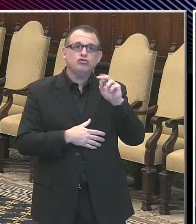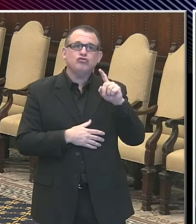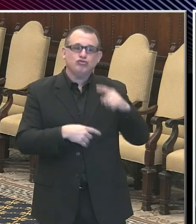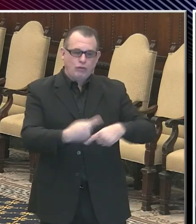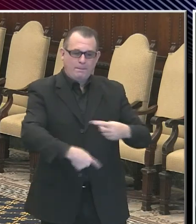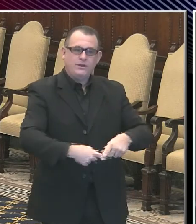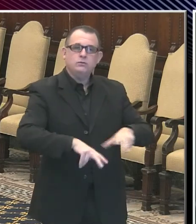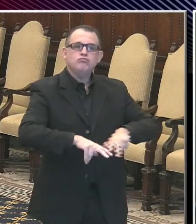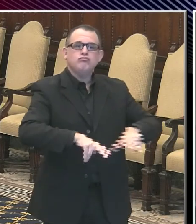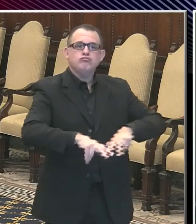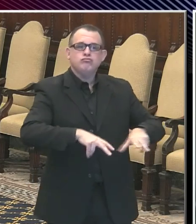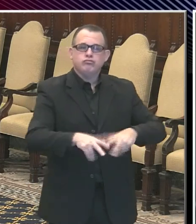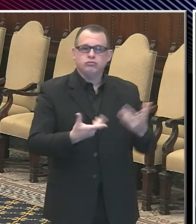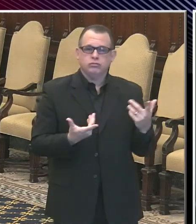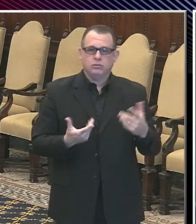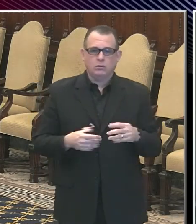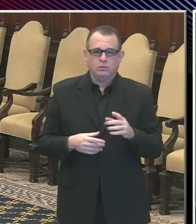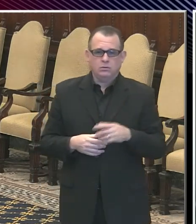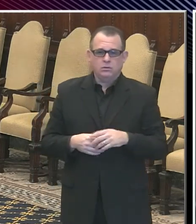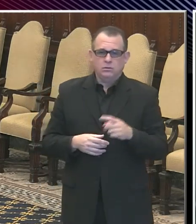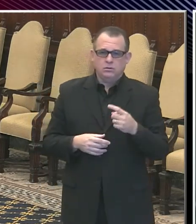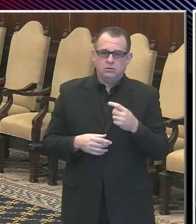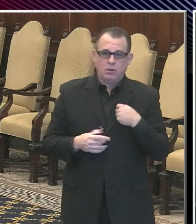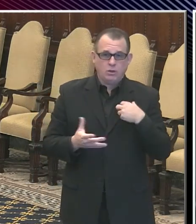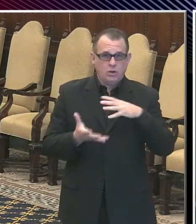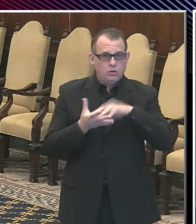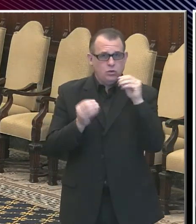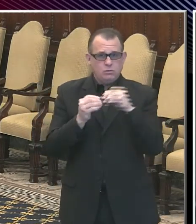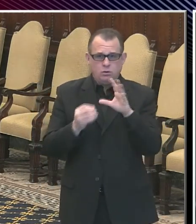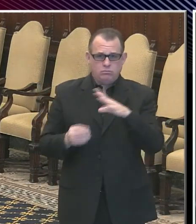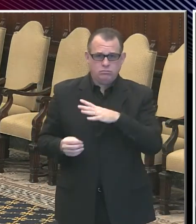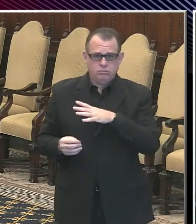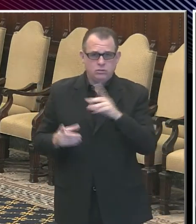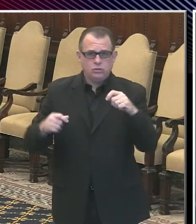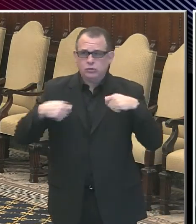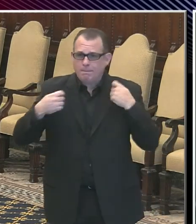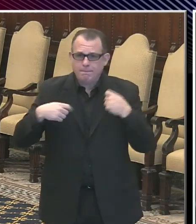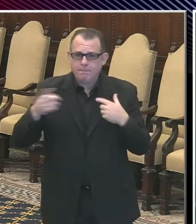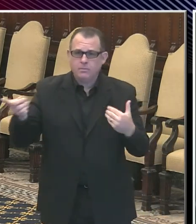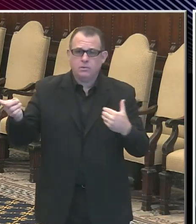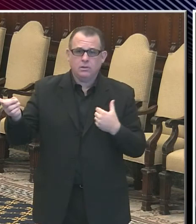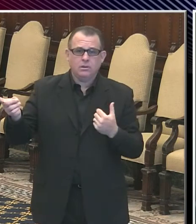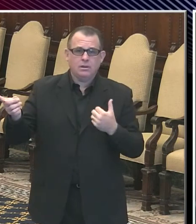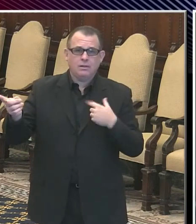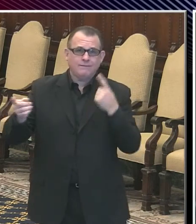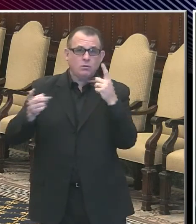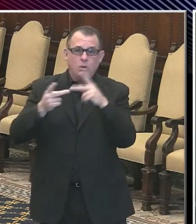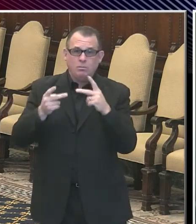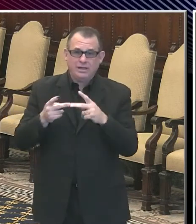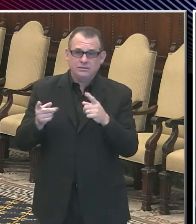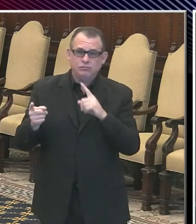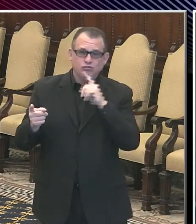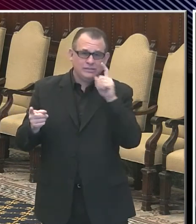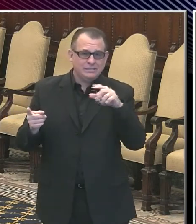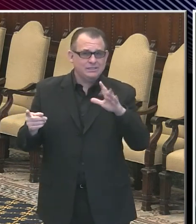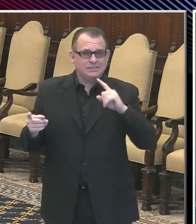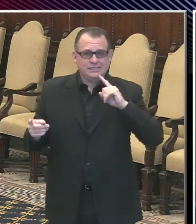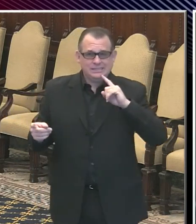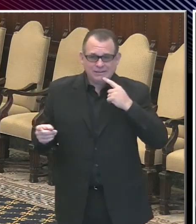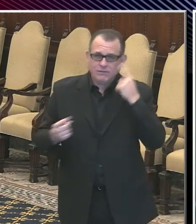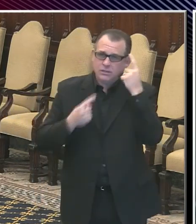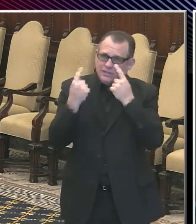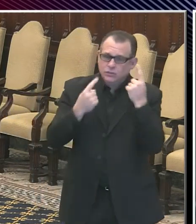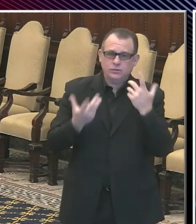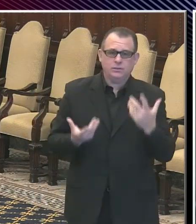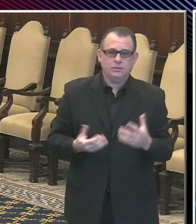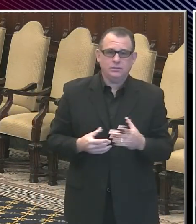would be concerned about it. I'd like to know more about it. I think, gyms is one of the locations we're going to have to think about what kind of